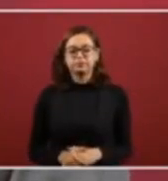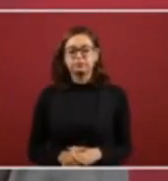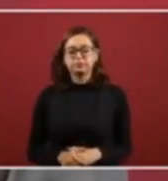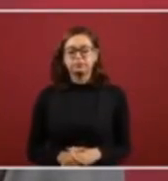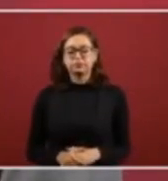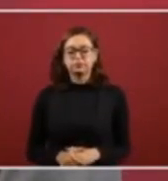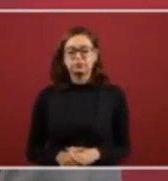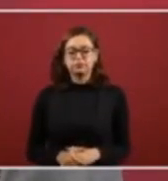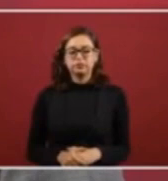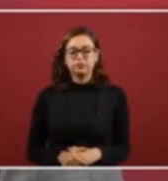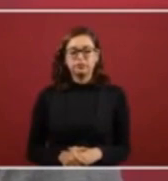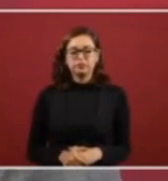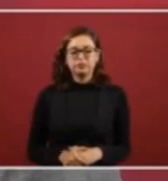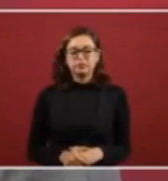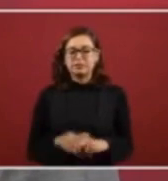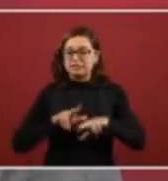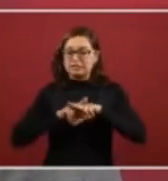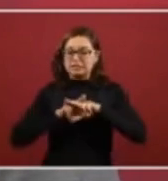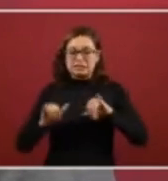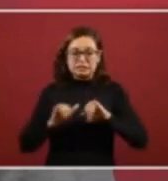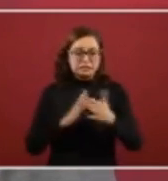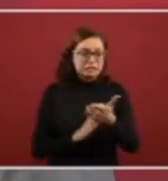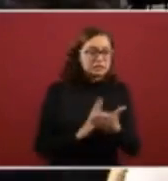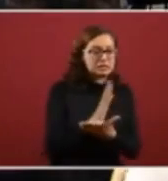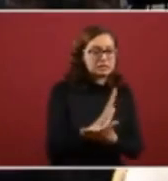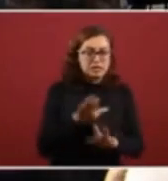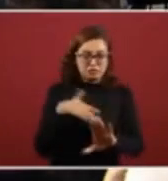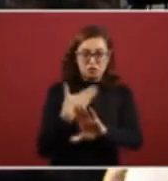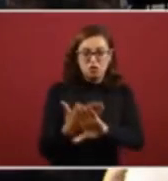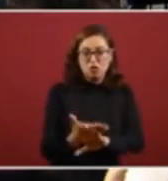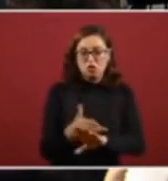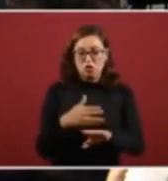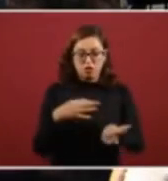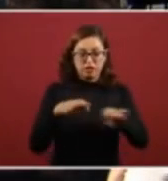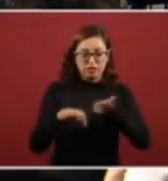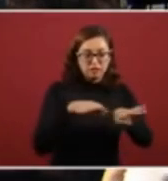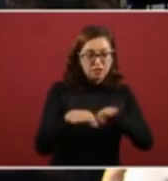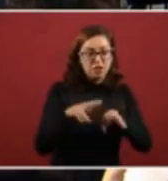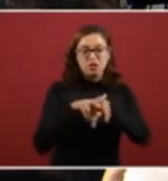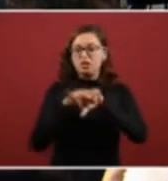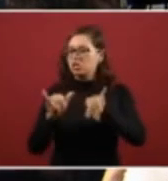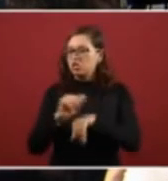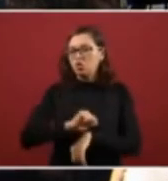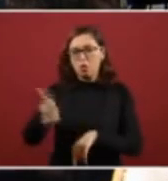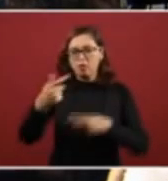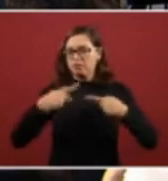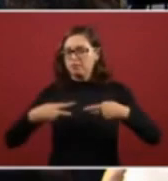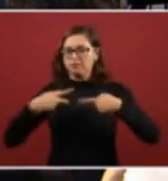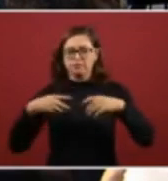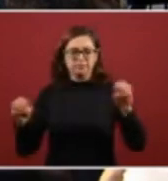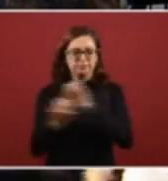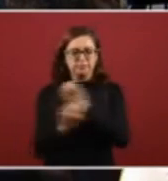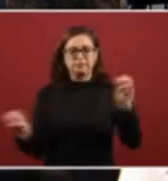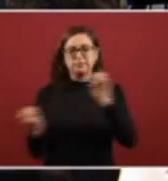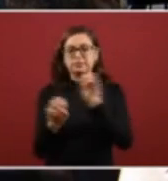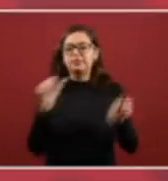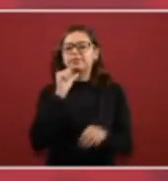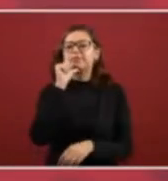injerencia. No, nothing against workers or against any person, of